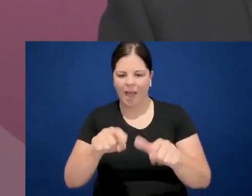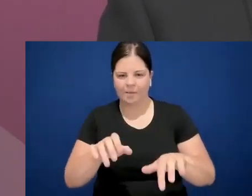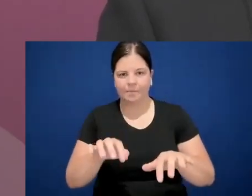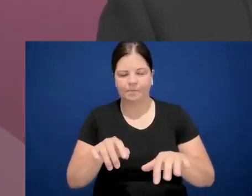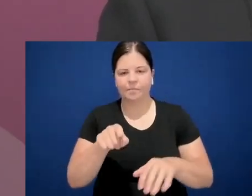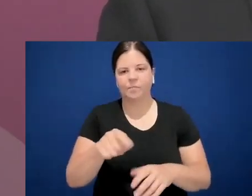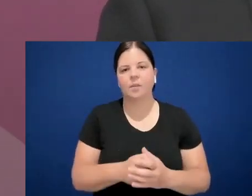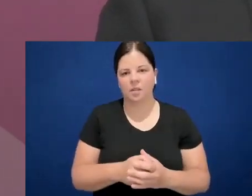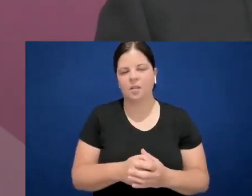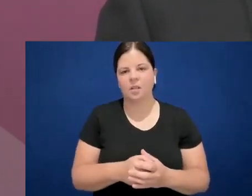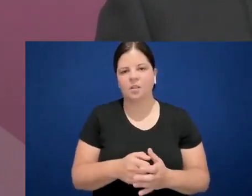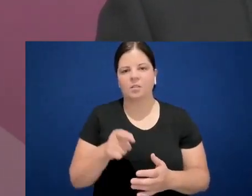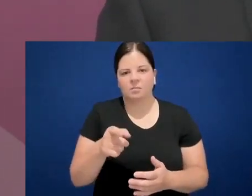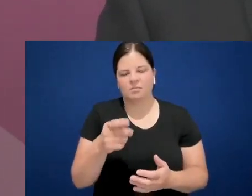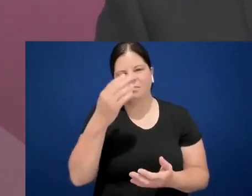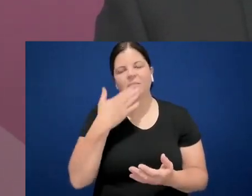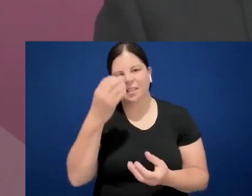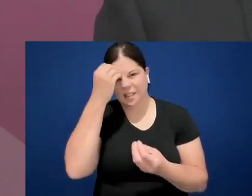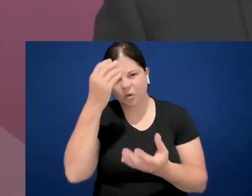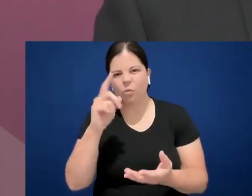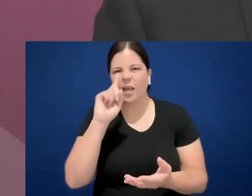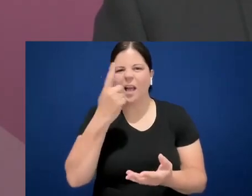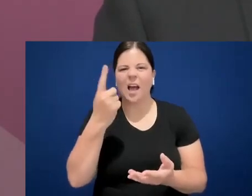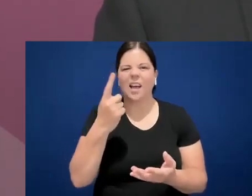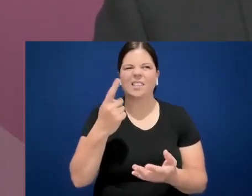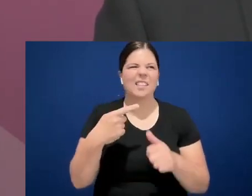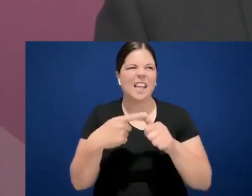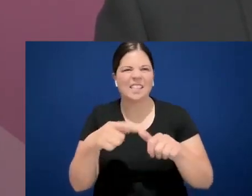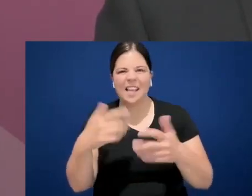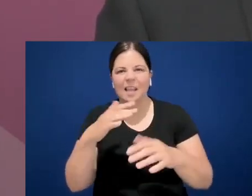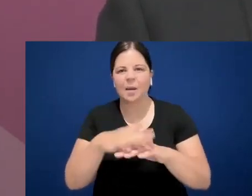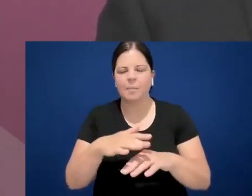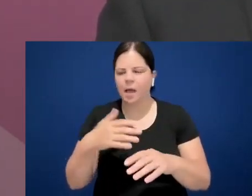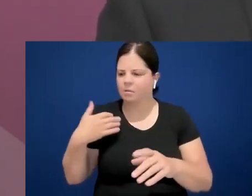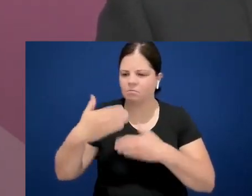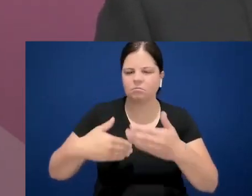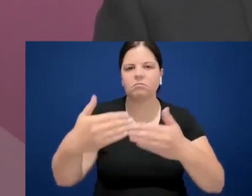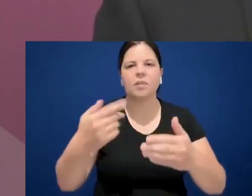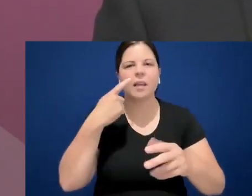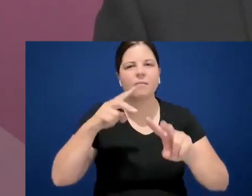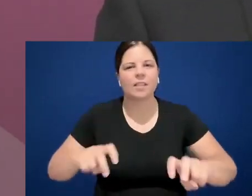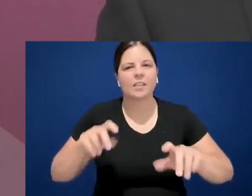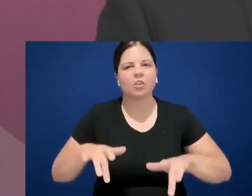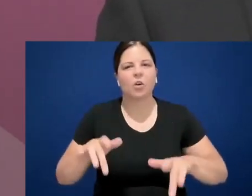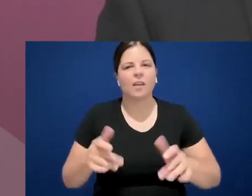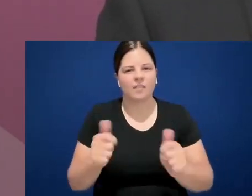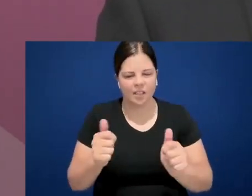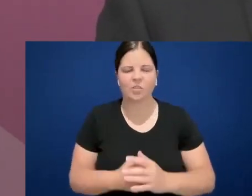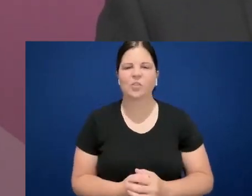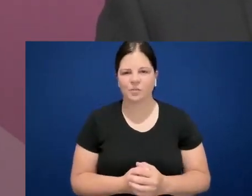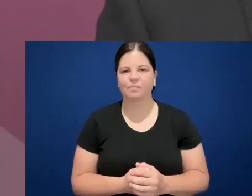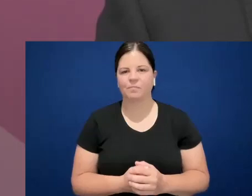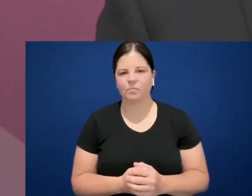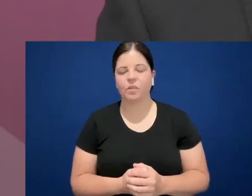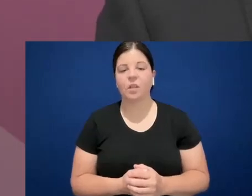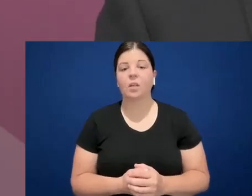that we can't answer any questions about ongoing investigations. A recording of the webinar will be made available on the IBAC